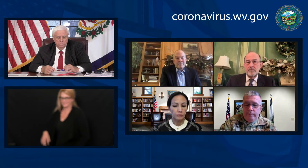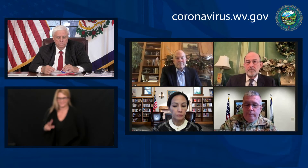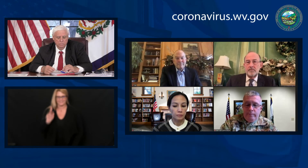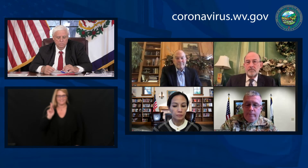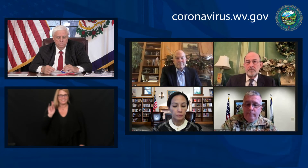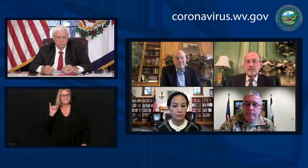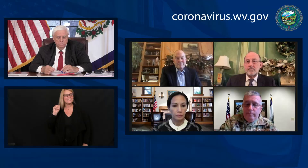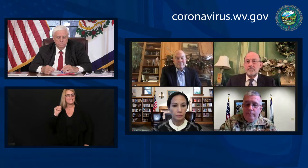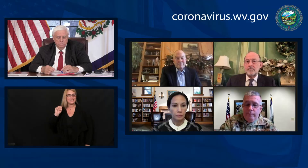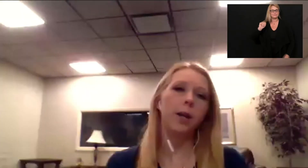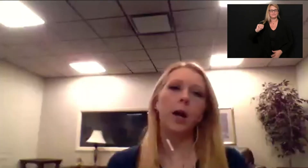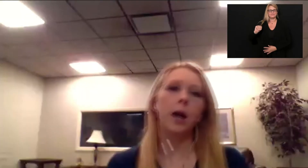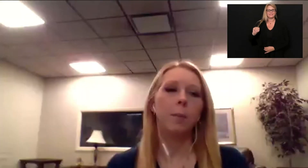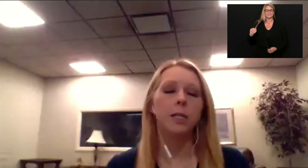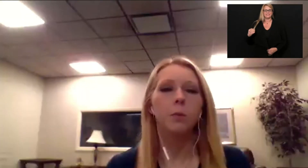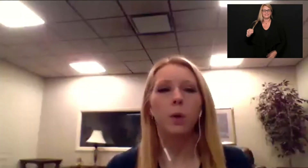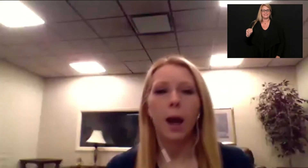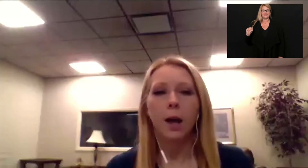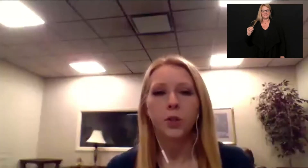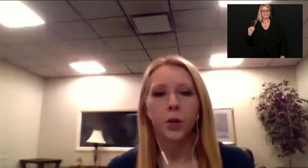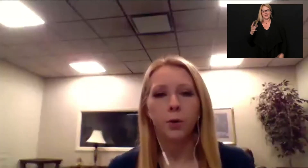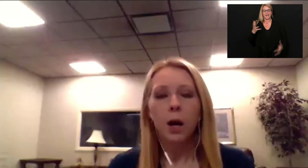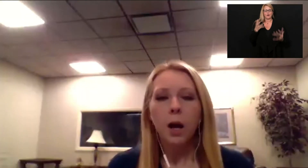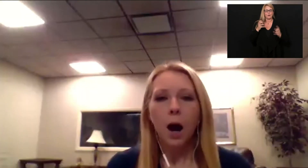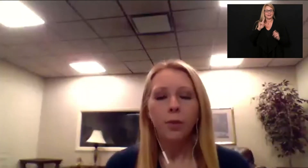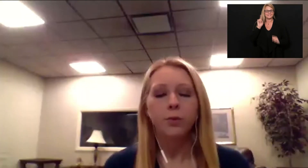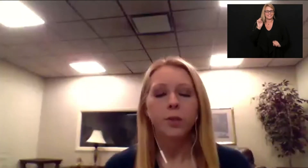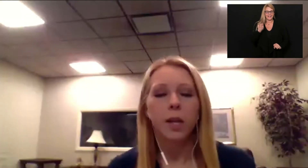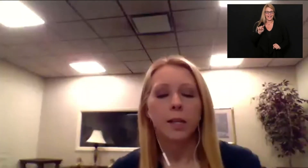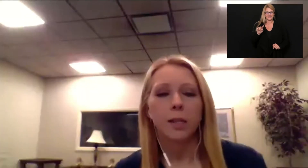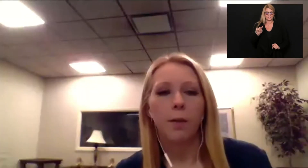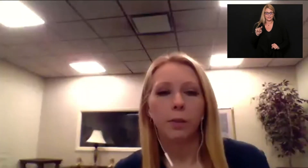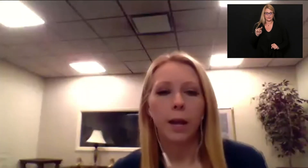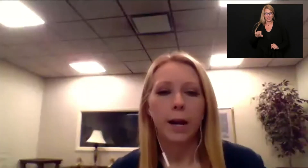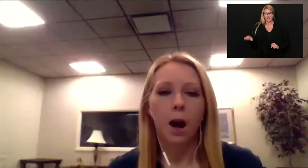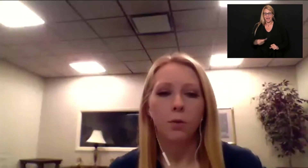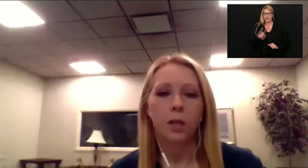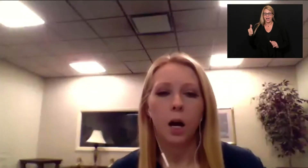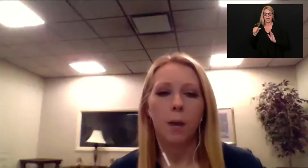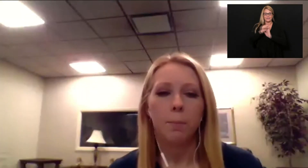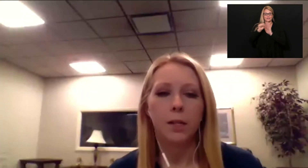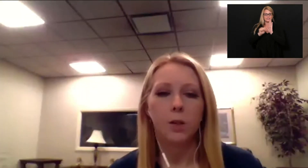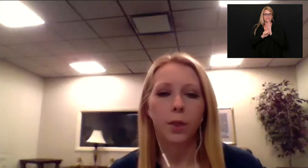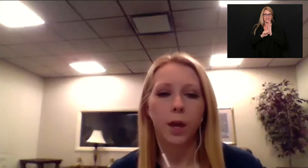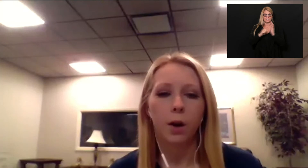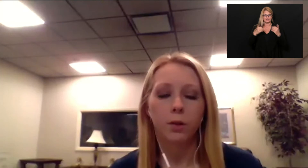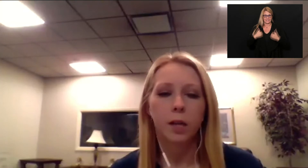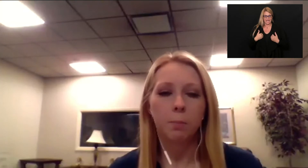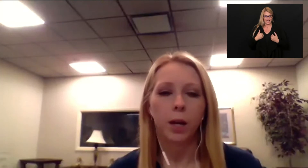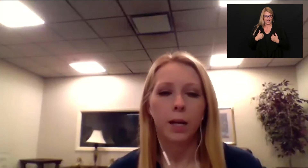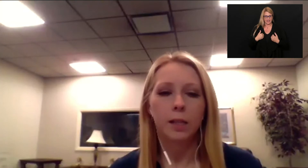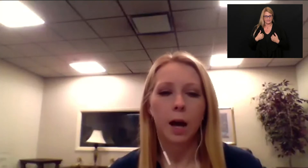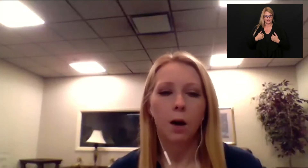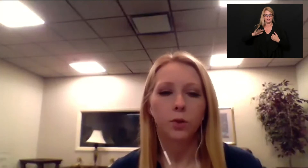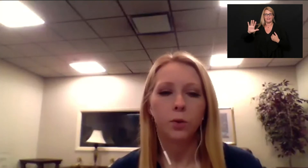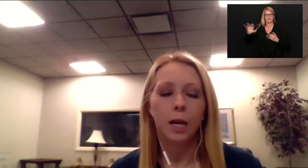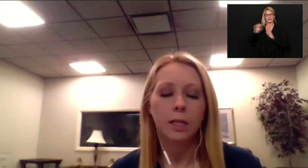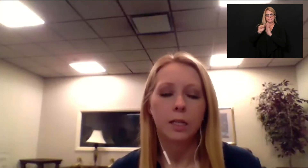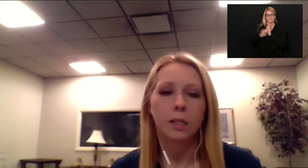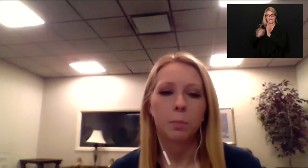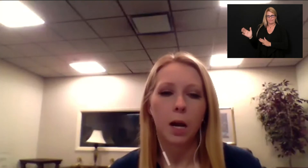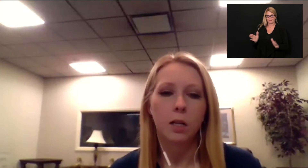Good afternoon, everyone. I did want to ask you, other states have laid out, based on their state plans, how soon